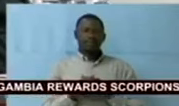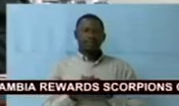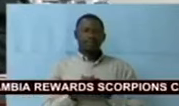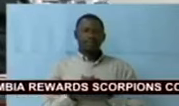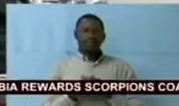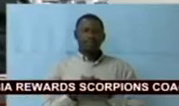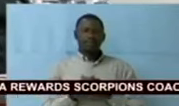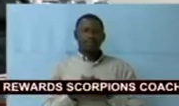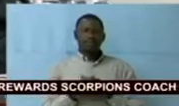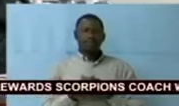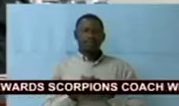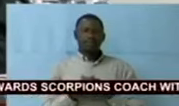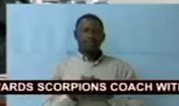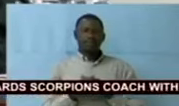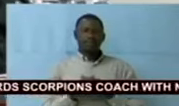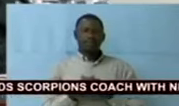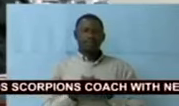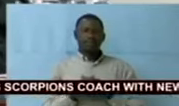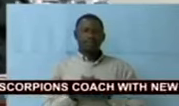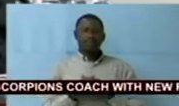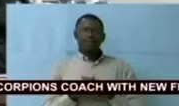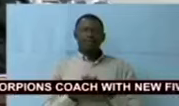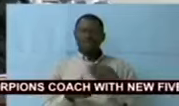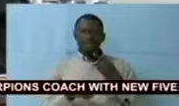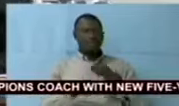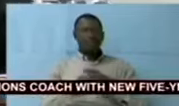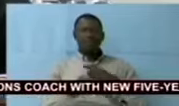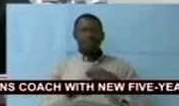my tire was shaking.